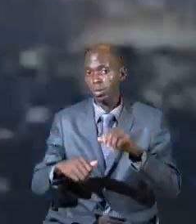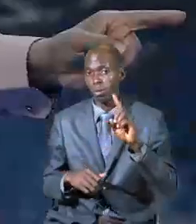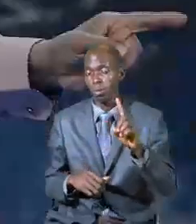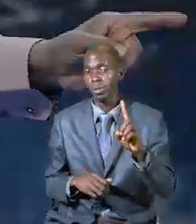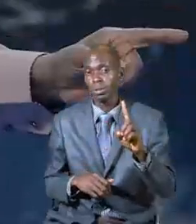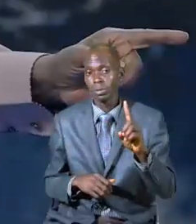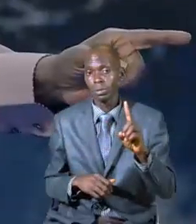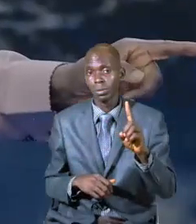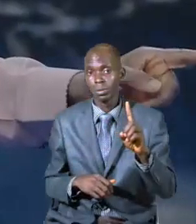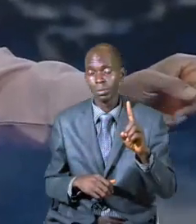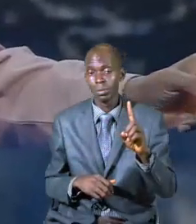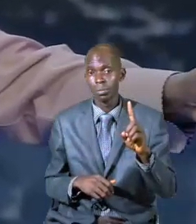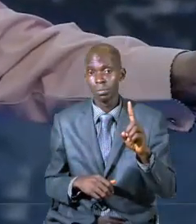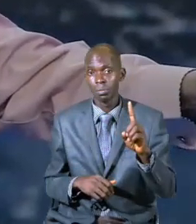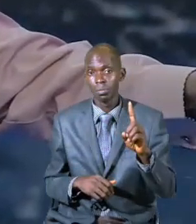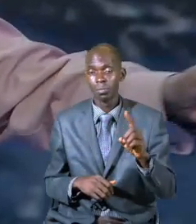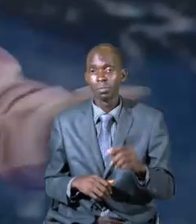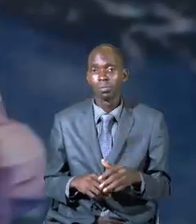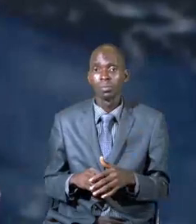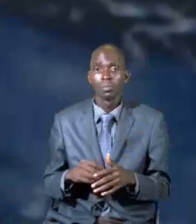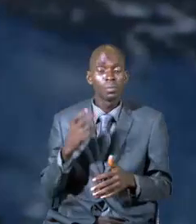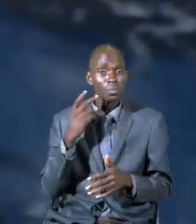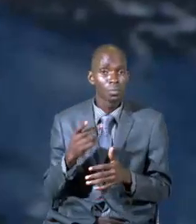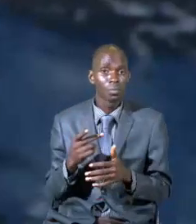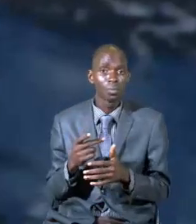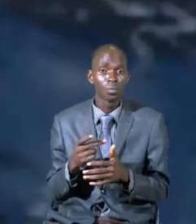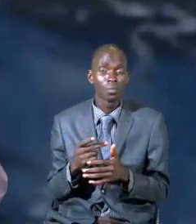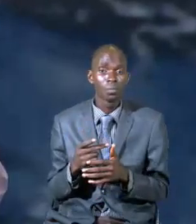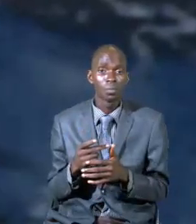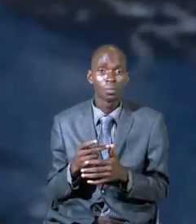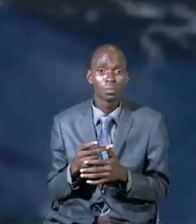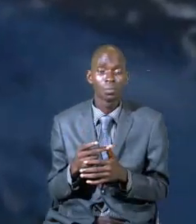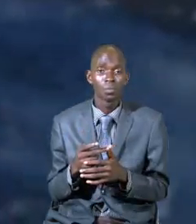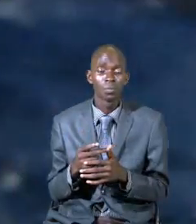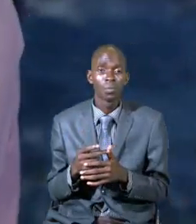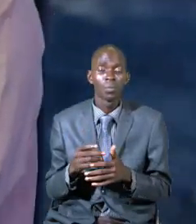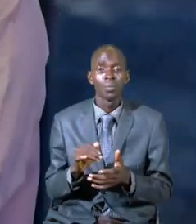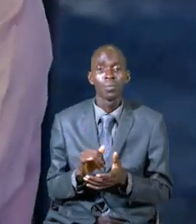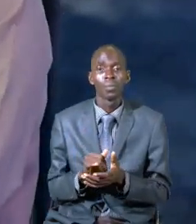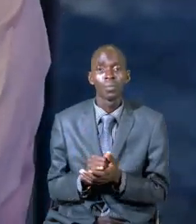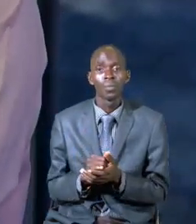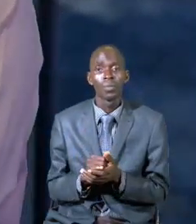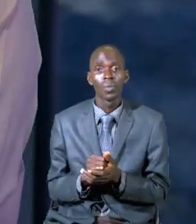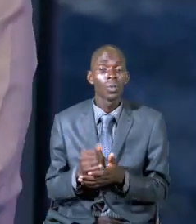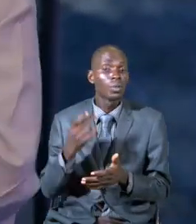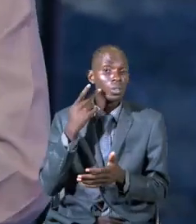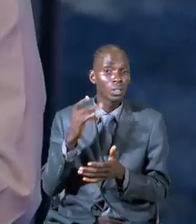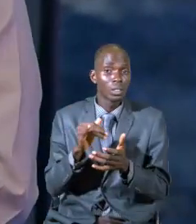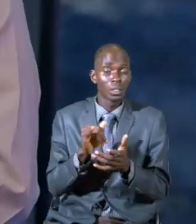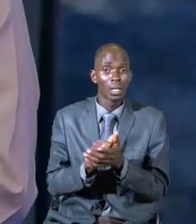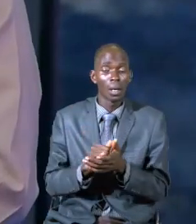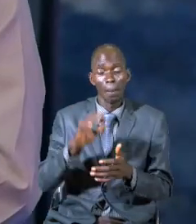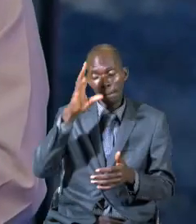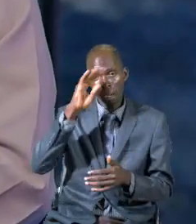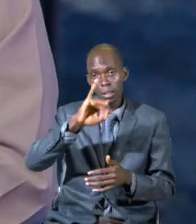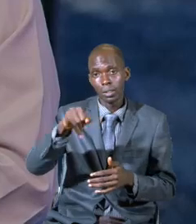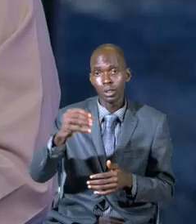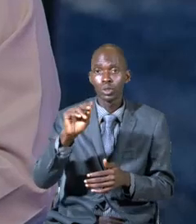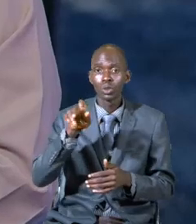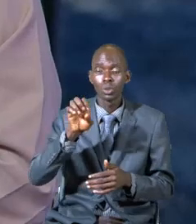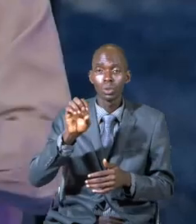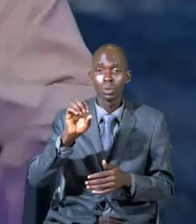Potiphar's wife have stood in the way of Joseph. But he was destined